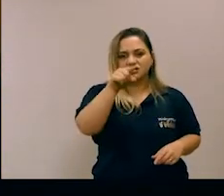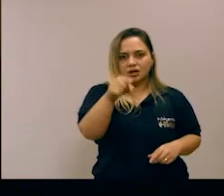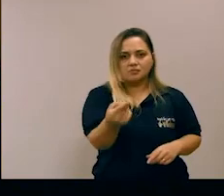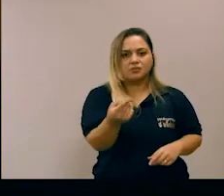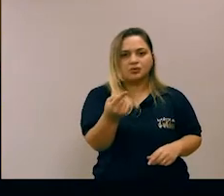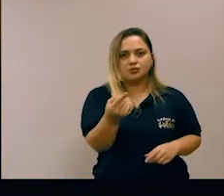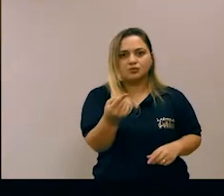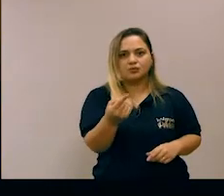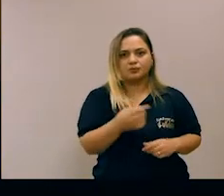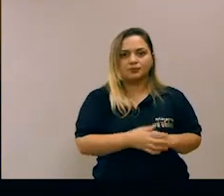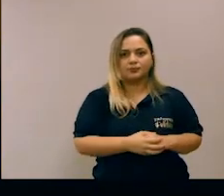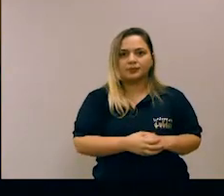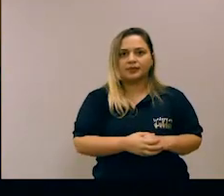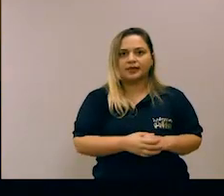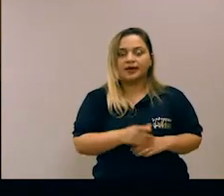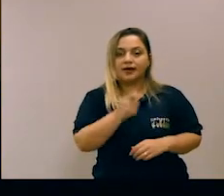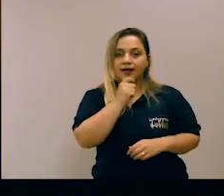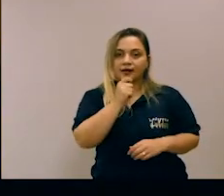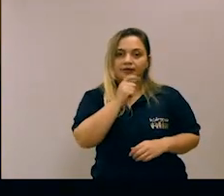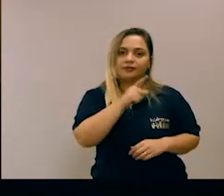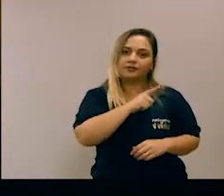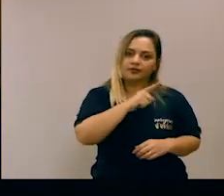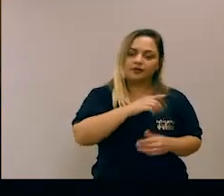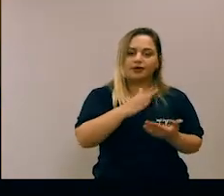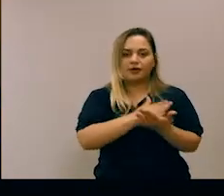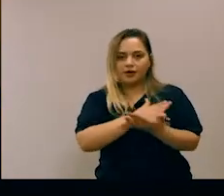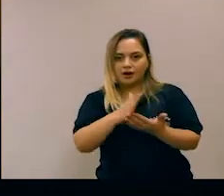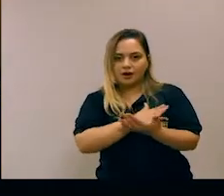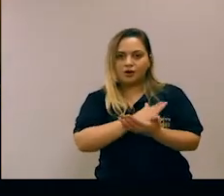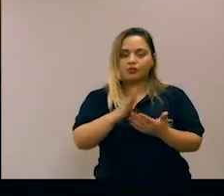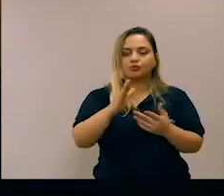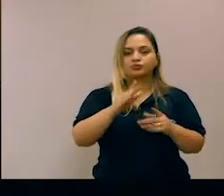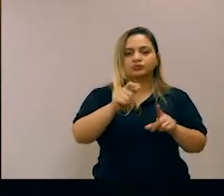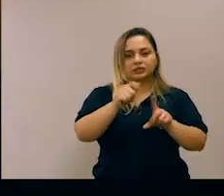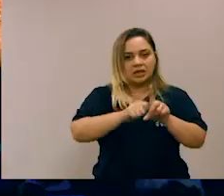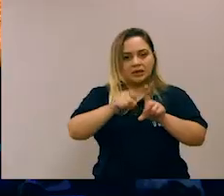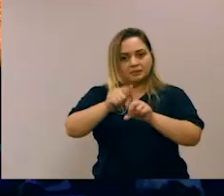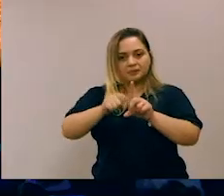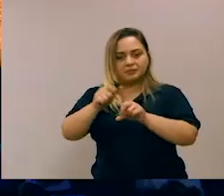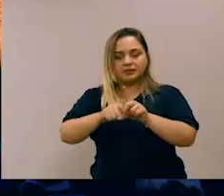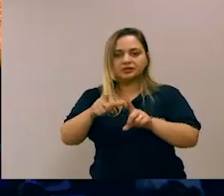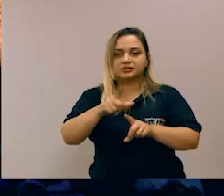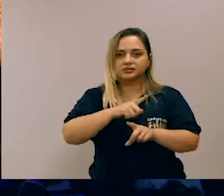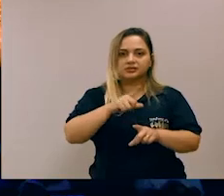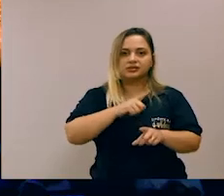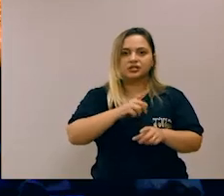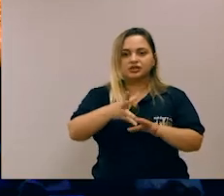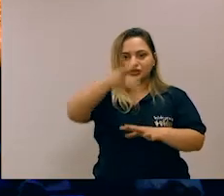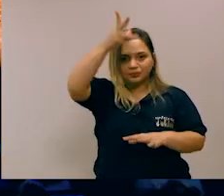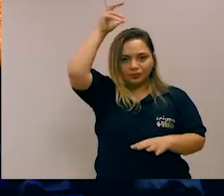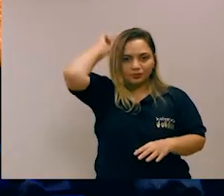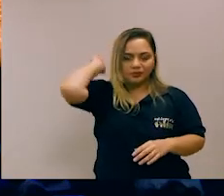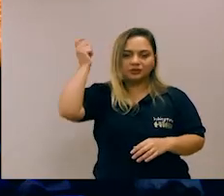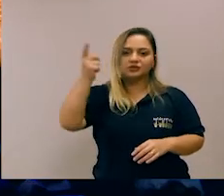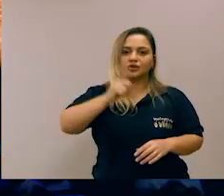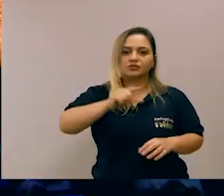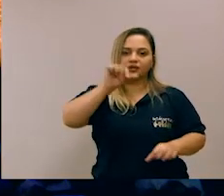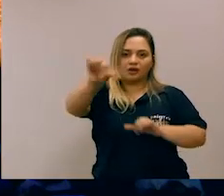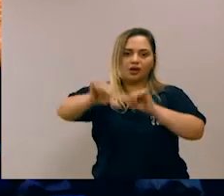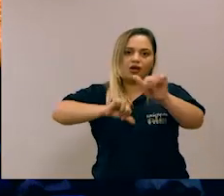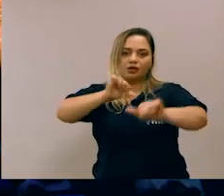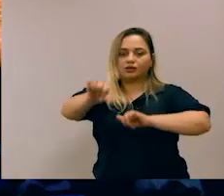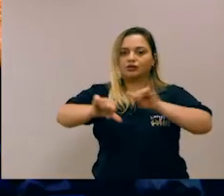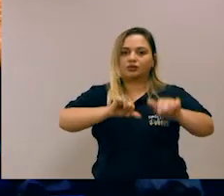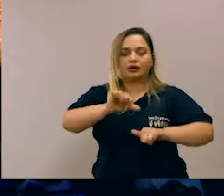total personnel would be 6,000 people who have already worked. But our priority now is to